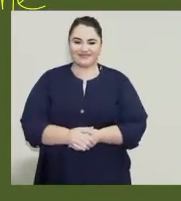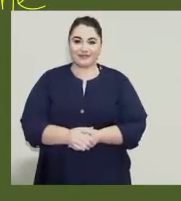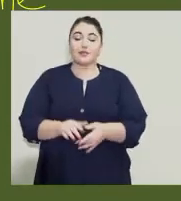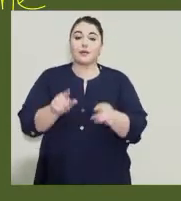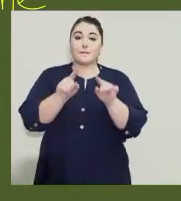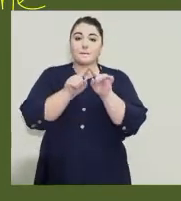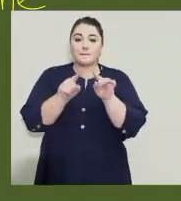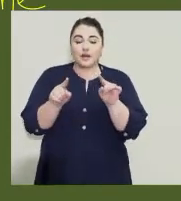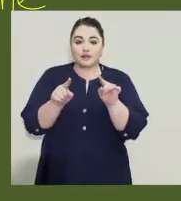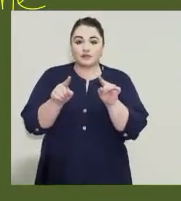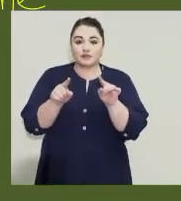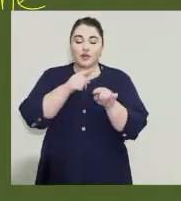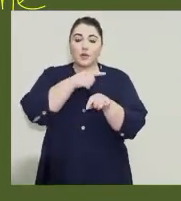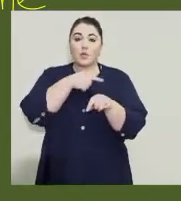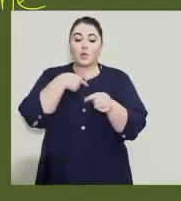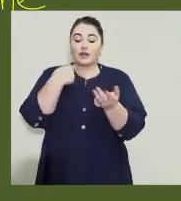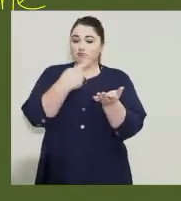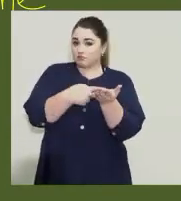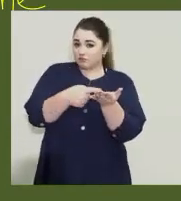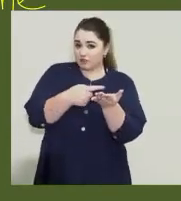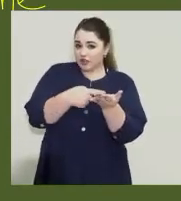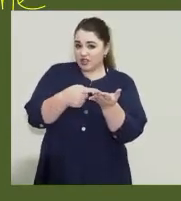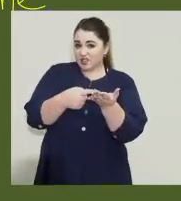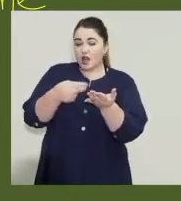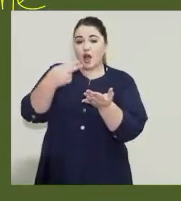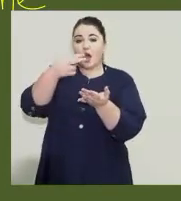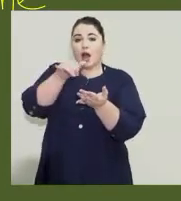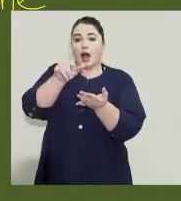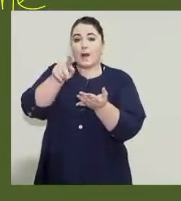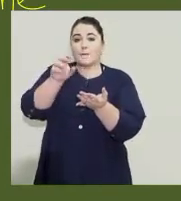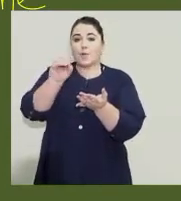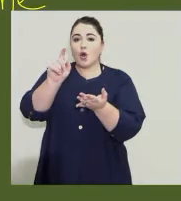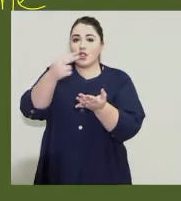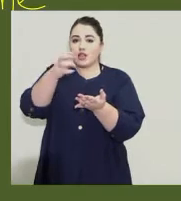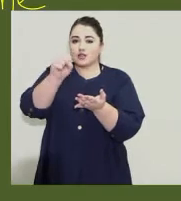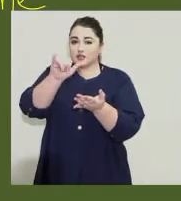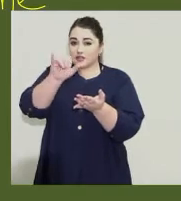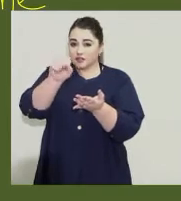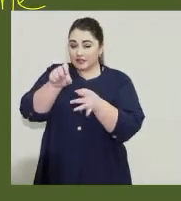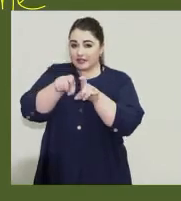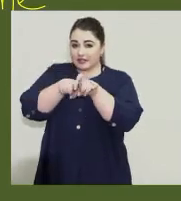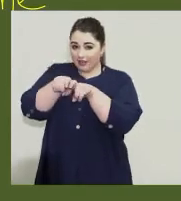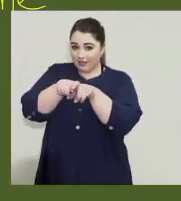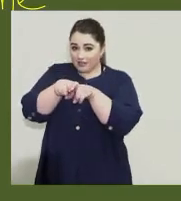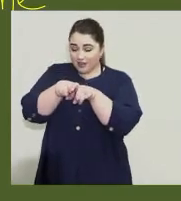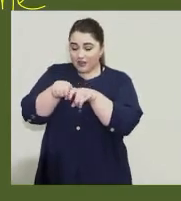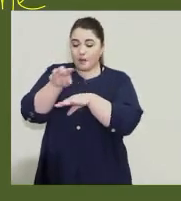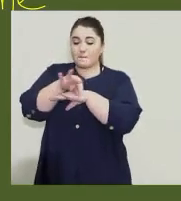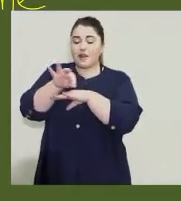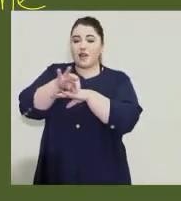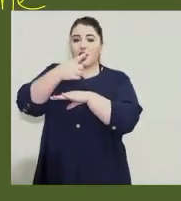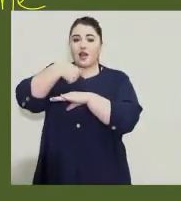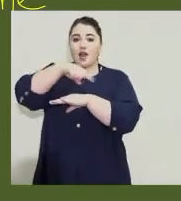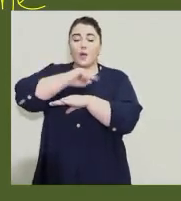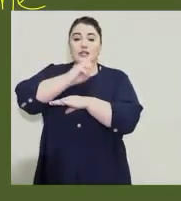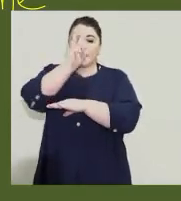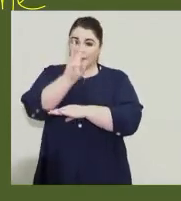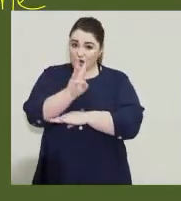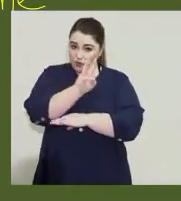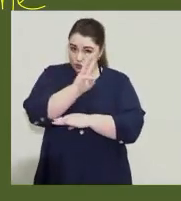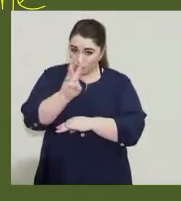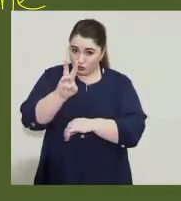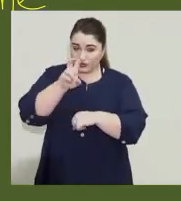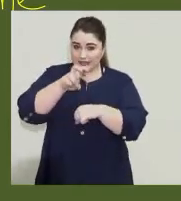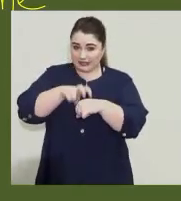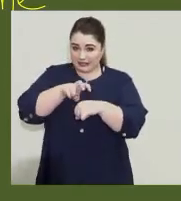But when you talk about hypothesis testing and in our planning, we must have precautions. Precautions go